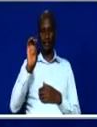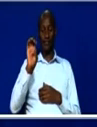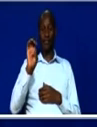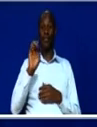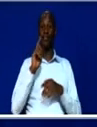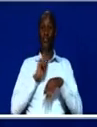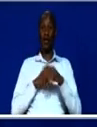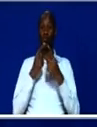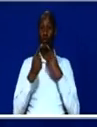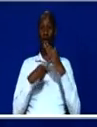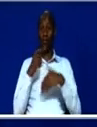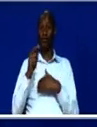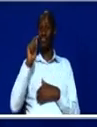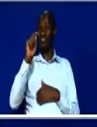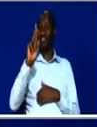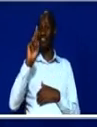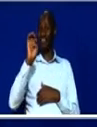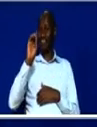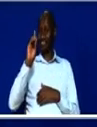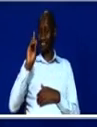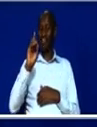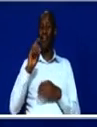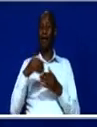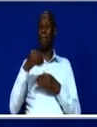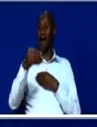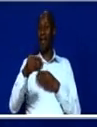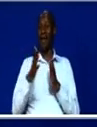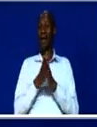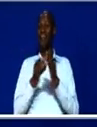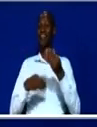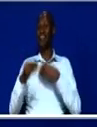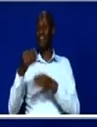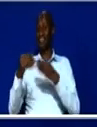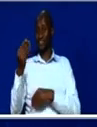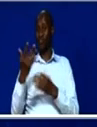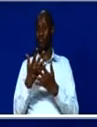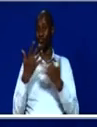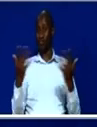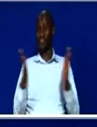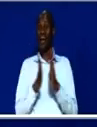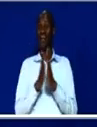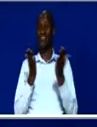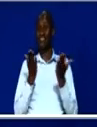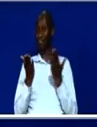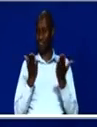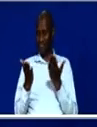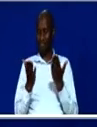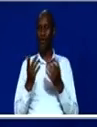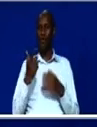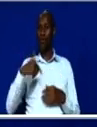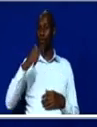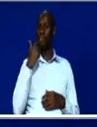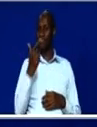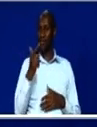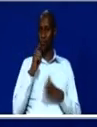trade, remember it can be defined as the buying and selling of goods and services. And consequently, we are saying